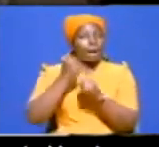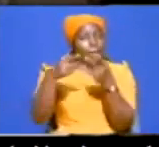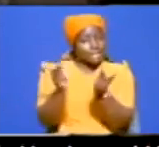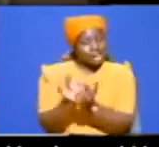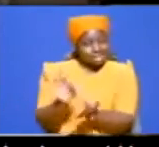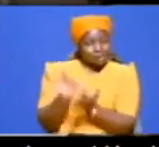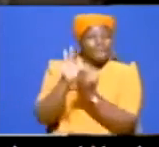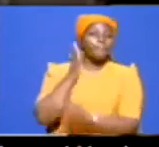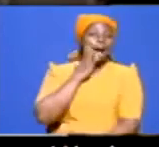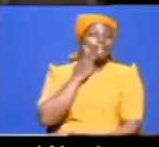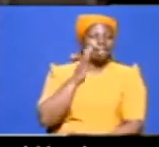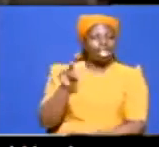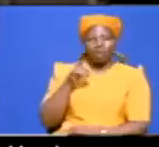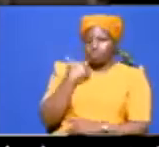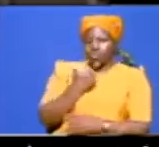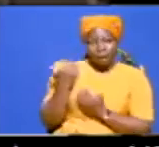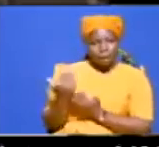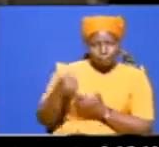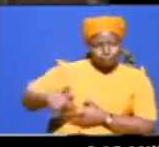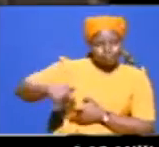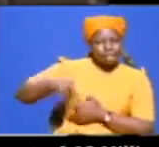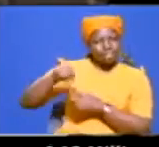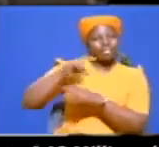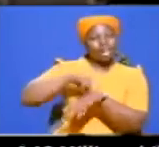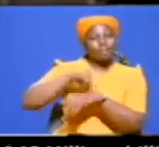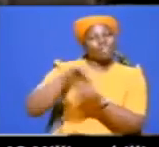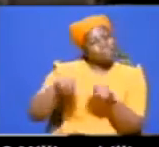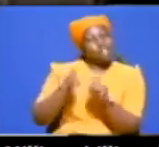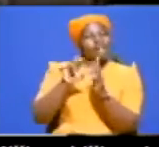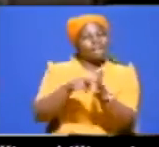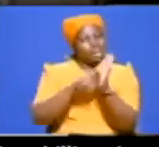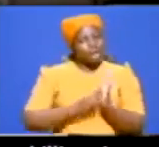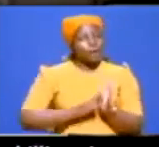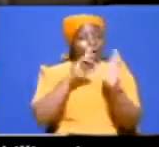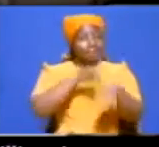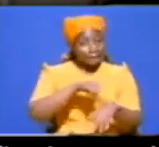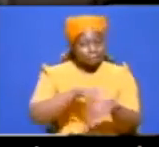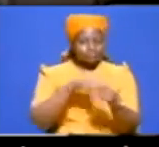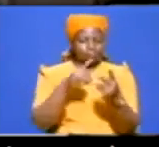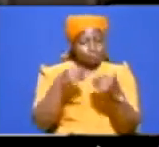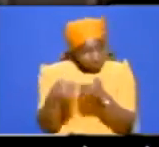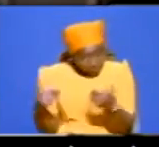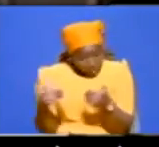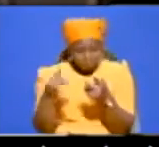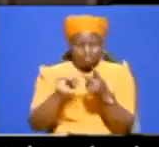who are breastfeeding at this time, that they require space, they require support in